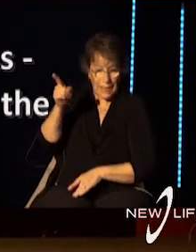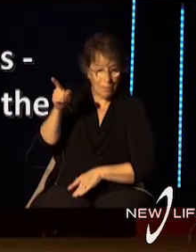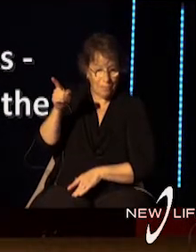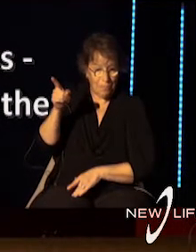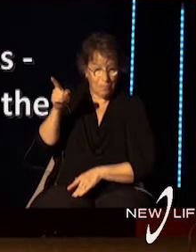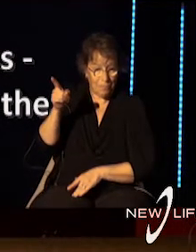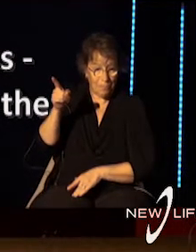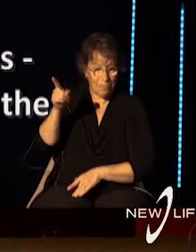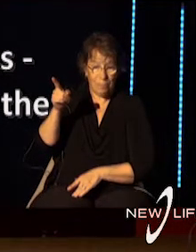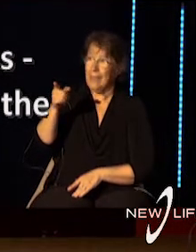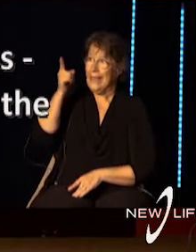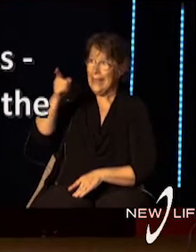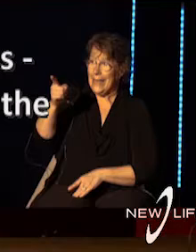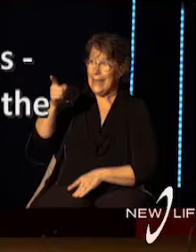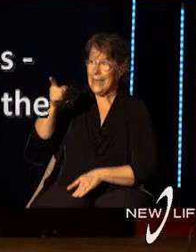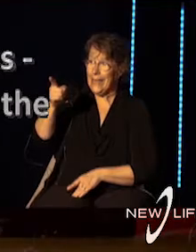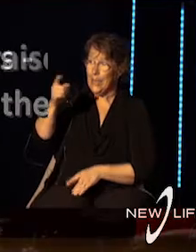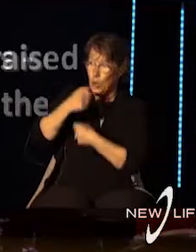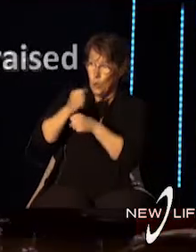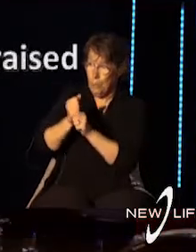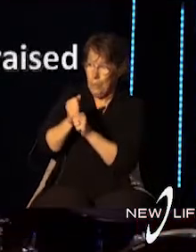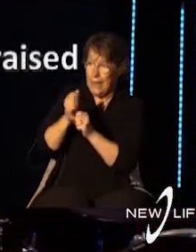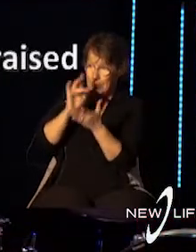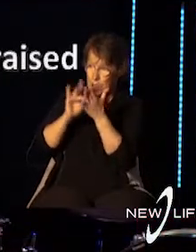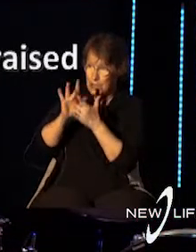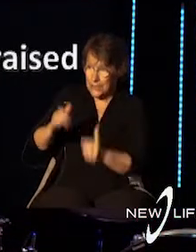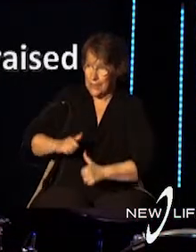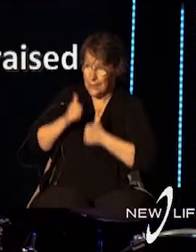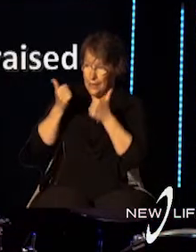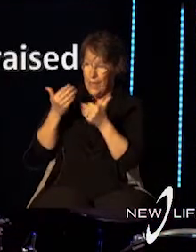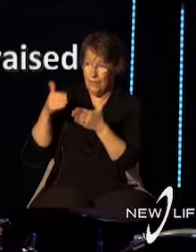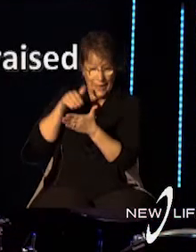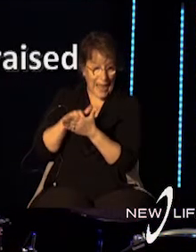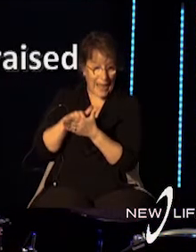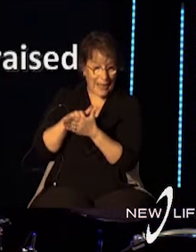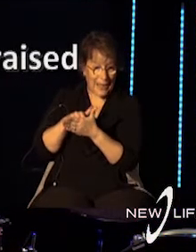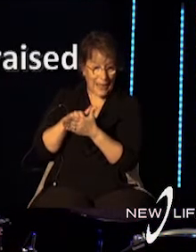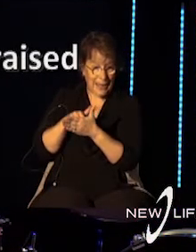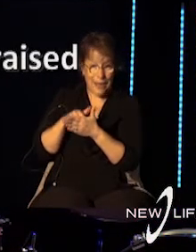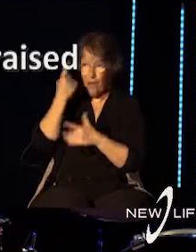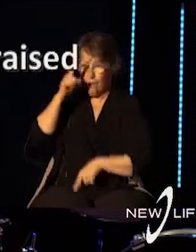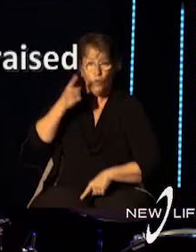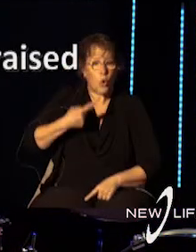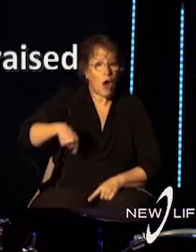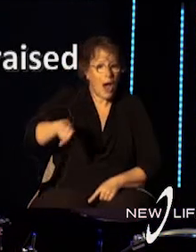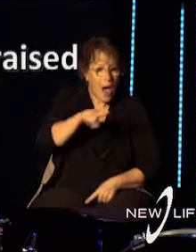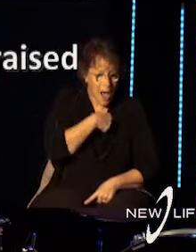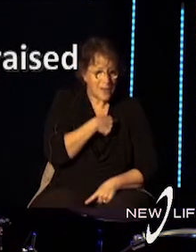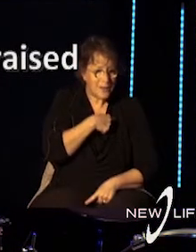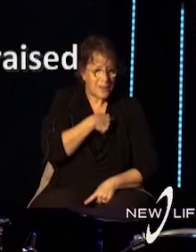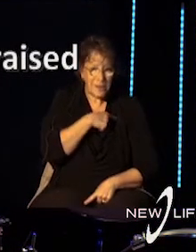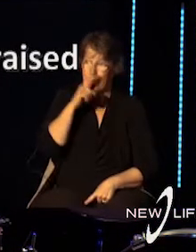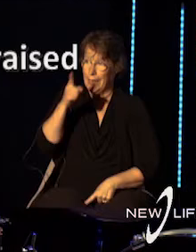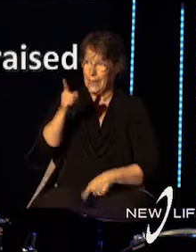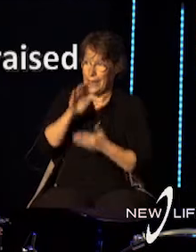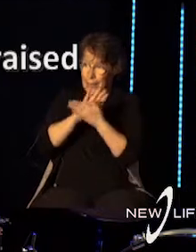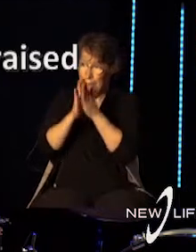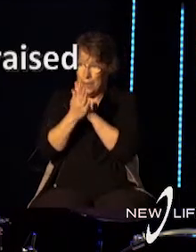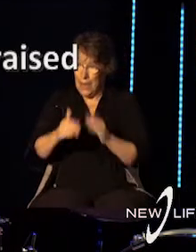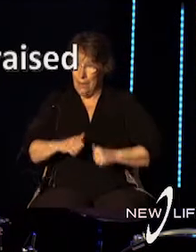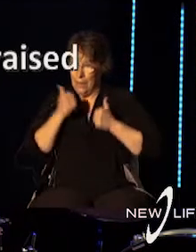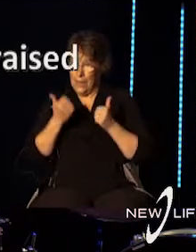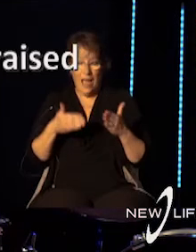Jesus our Lord from the dead. He was delivered over to death for us and was raised to life for